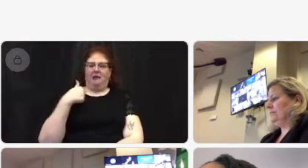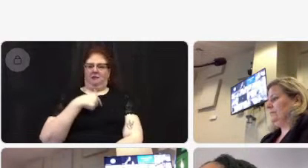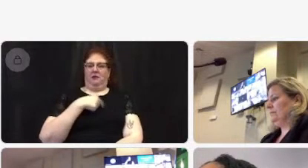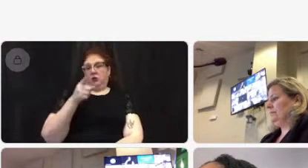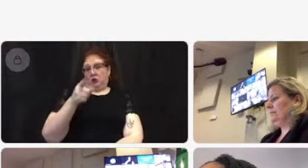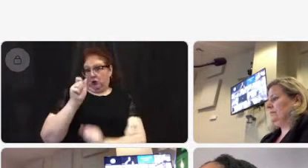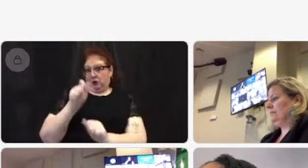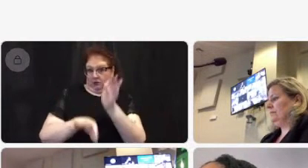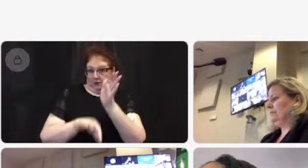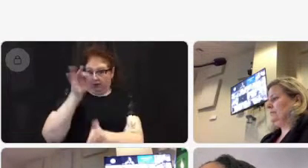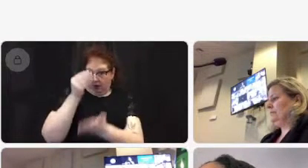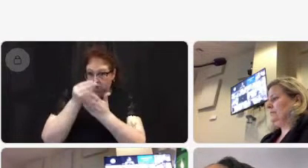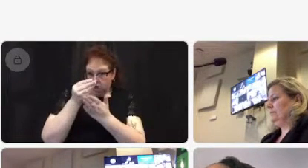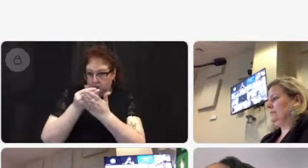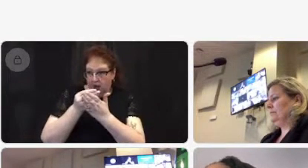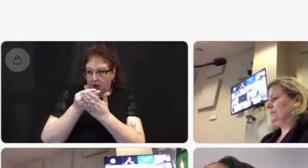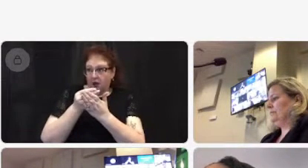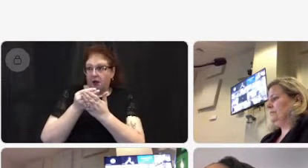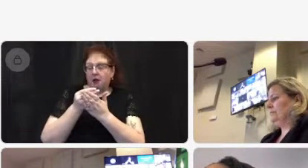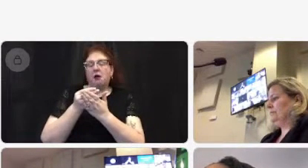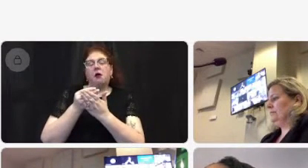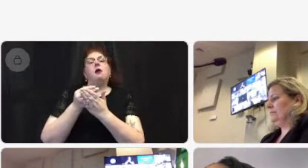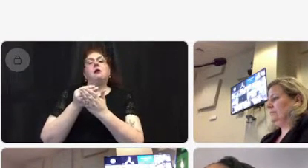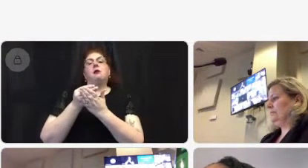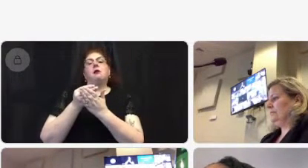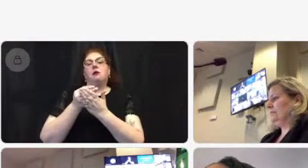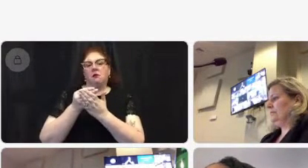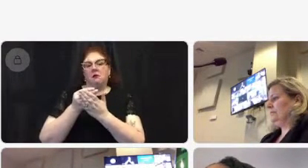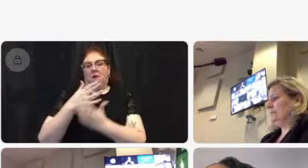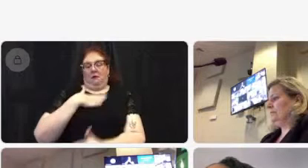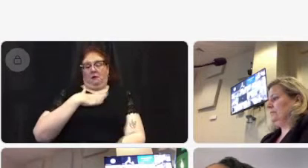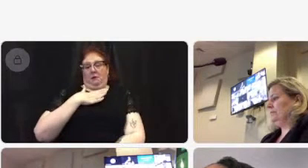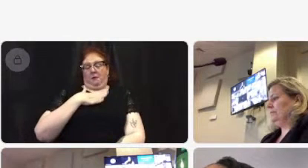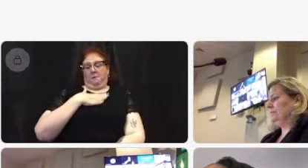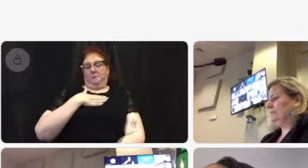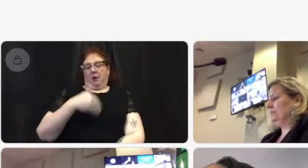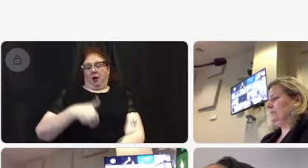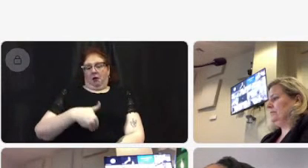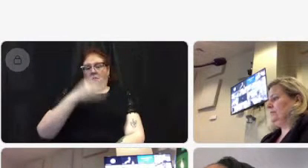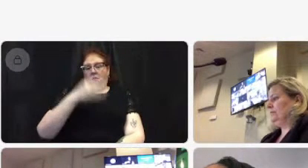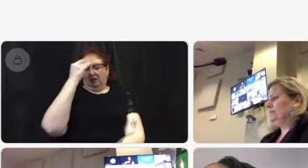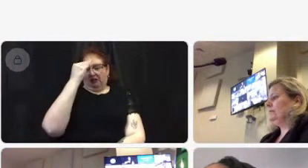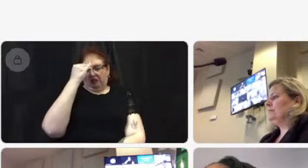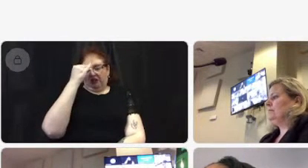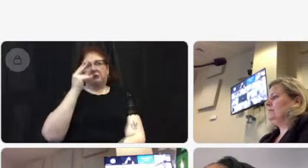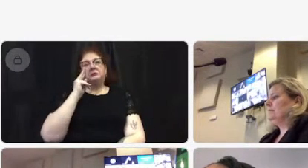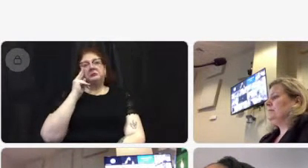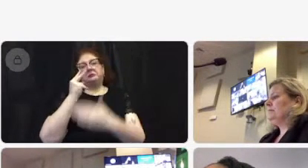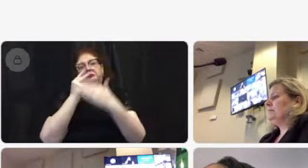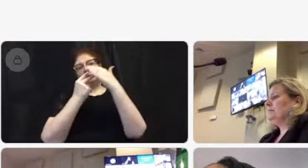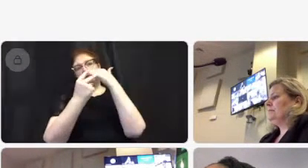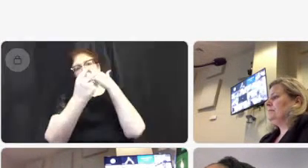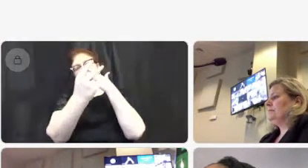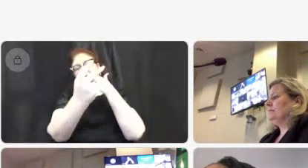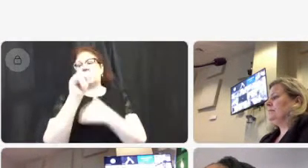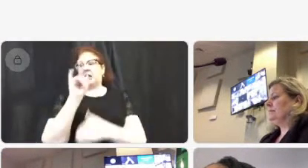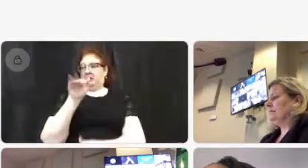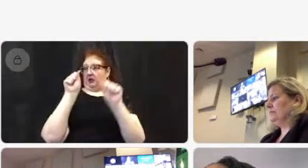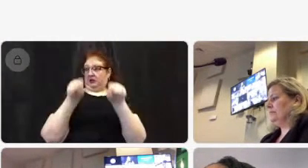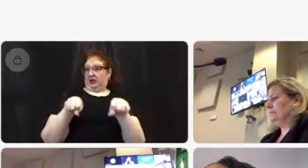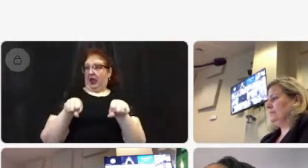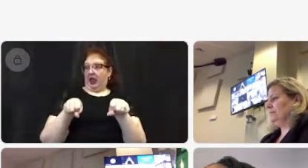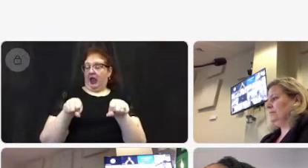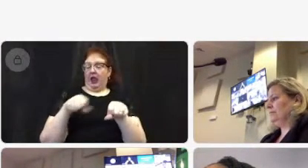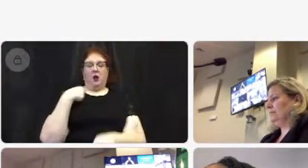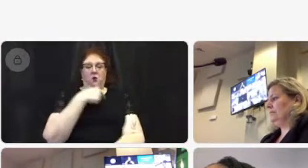money, then my thought is looking long range. If you can go ahead and do that, then we go ahead